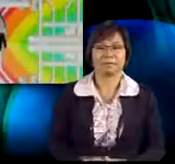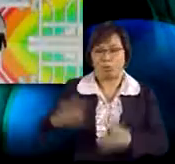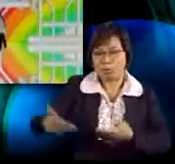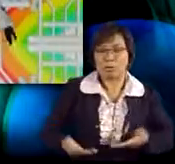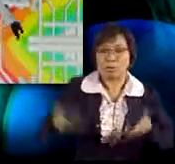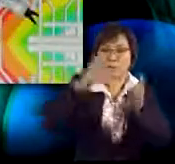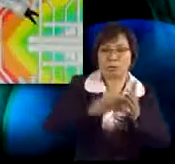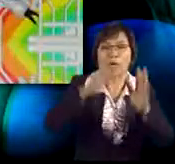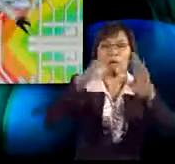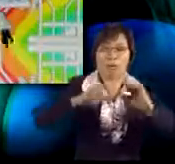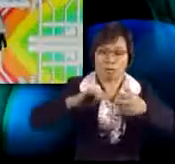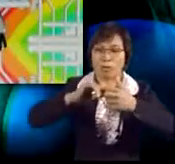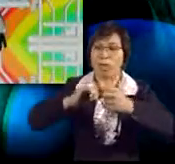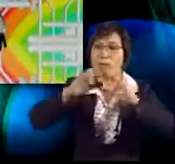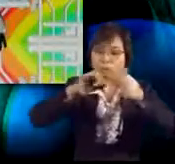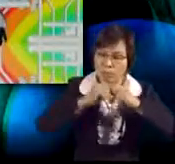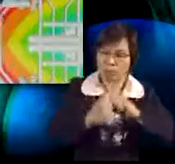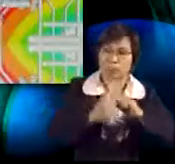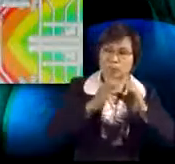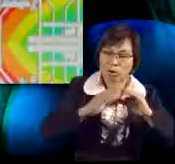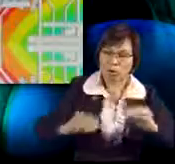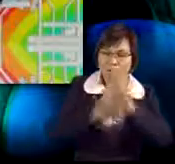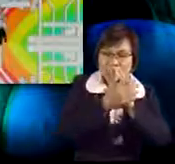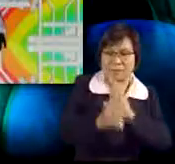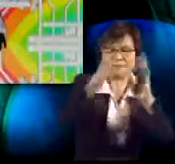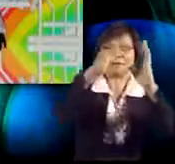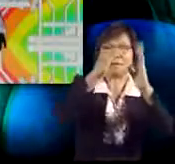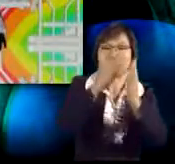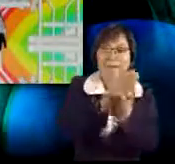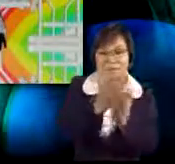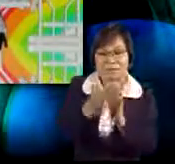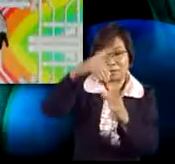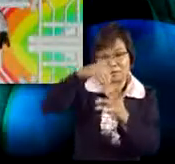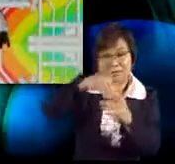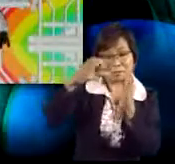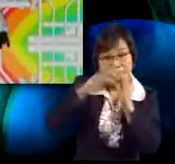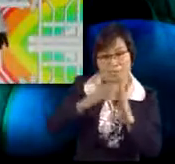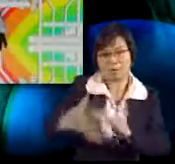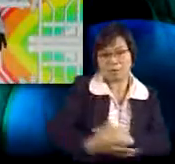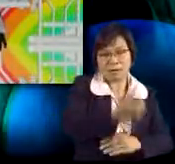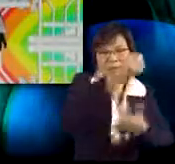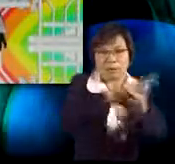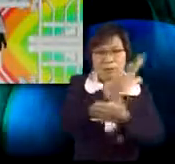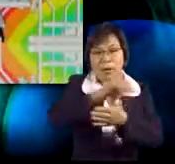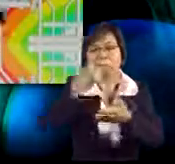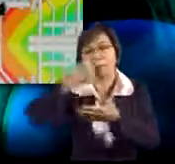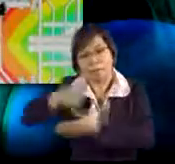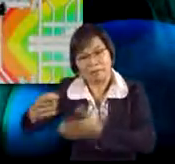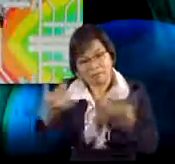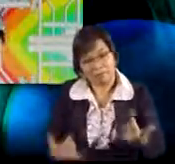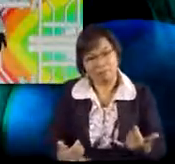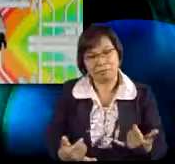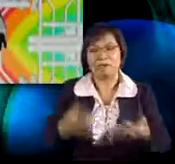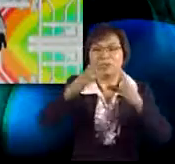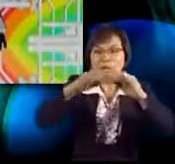Welcome again to Problem Solving Skills section in this episode. As usual, take out a piece of paper and a pencil.